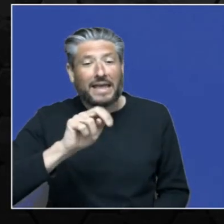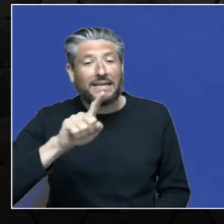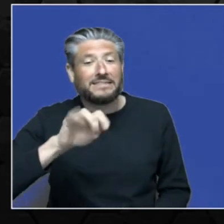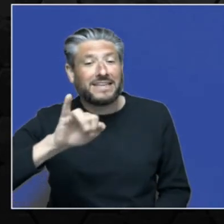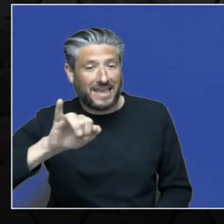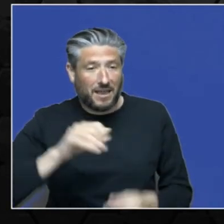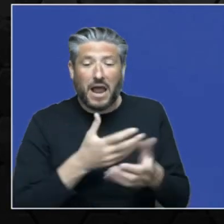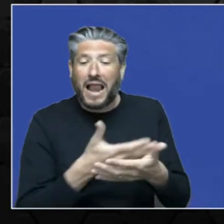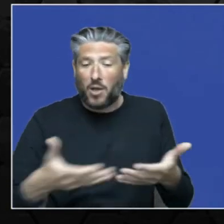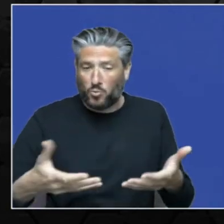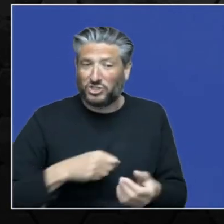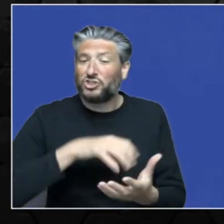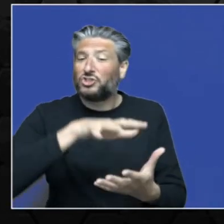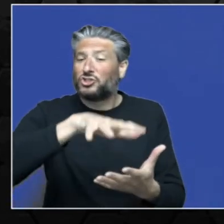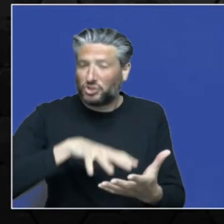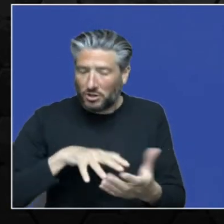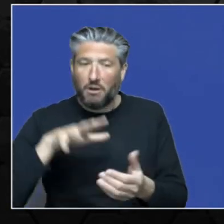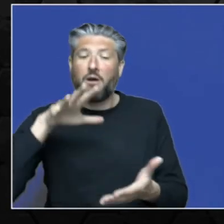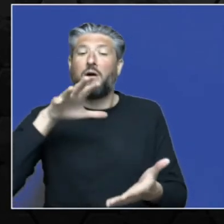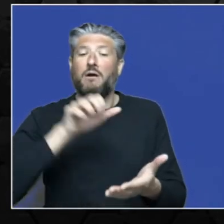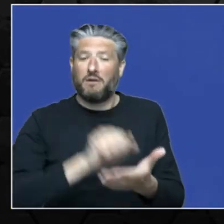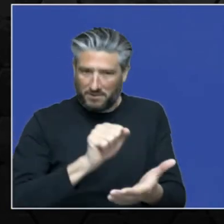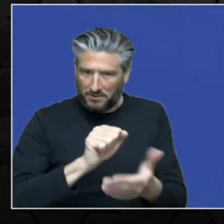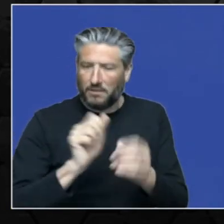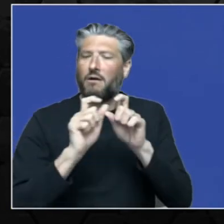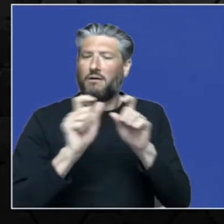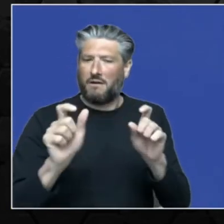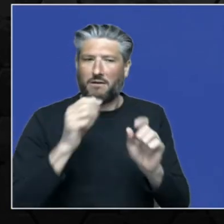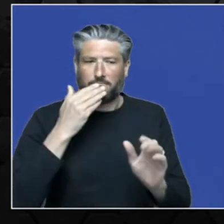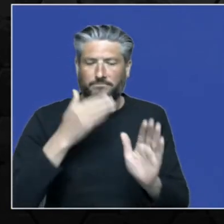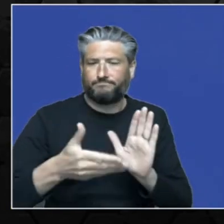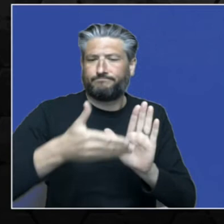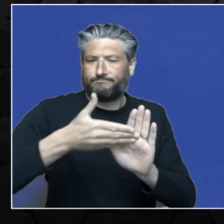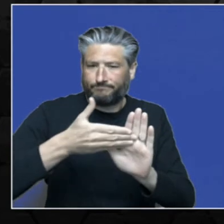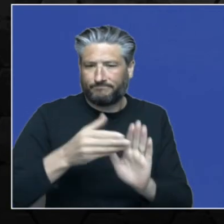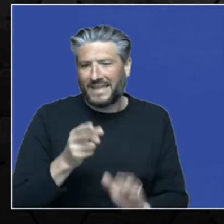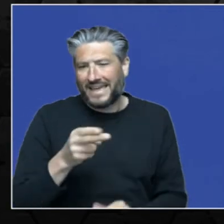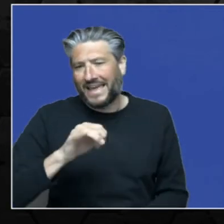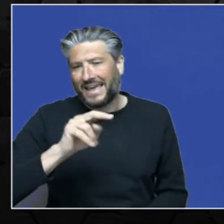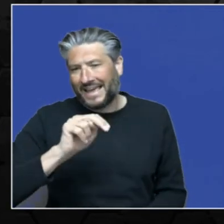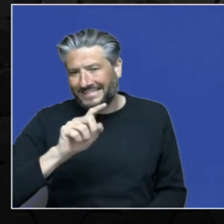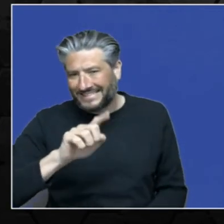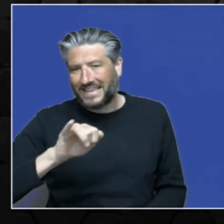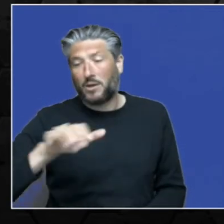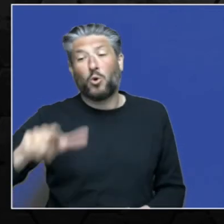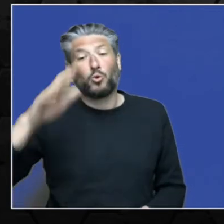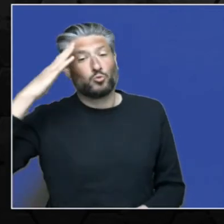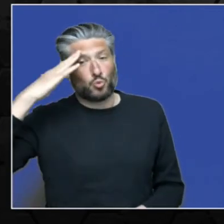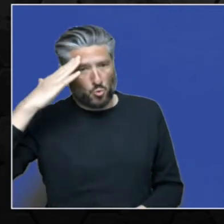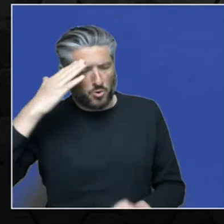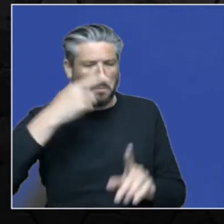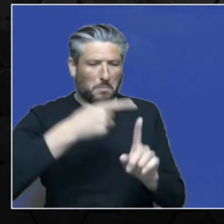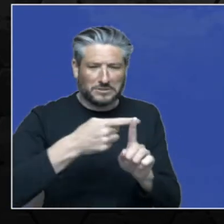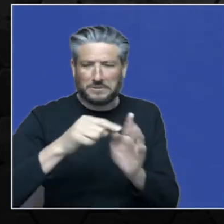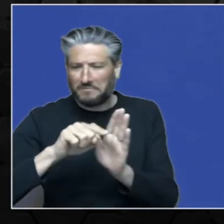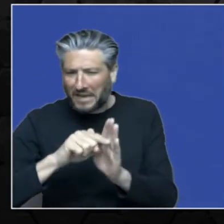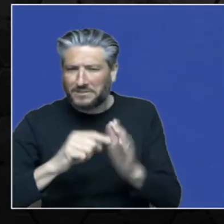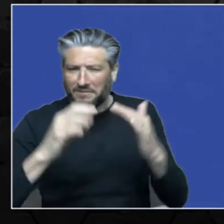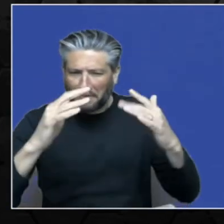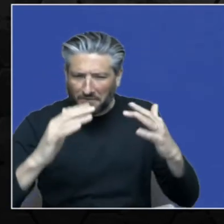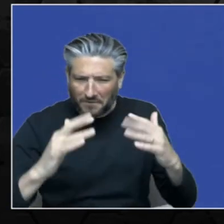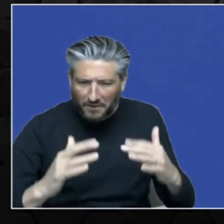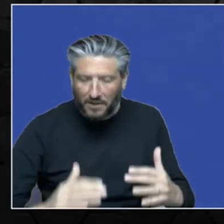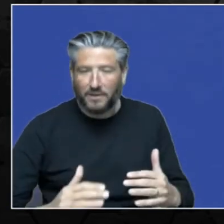Hindi, and it would give what kind of sentence is it's neutral or negative or positive on based on the previous